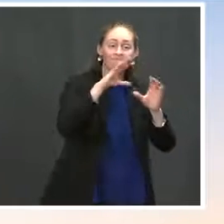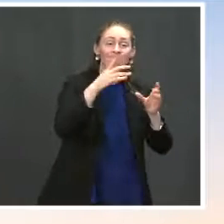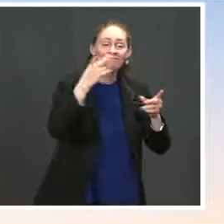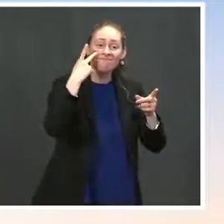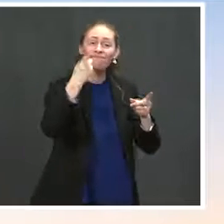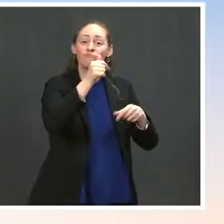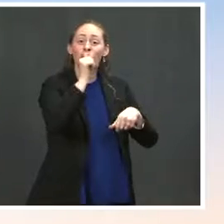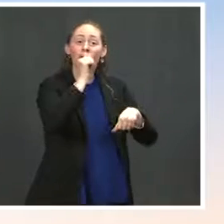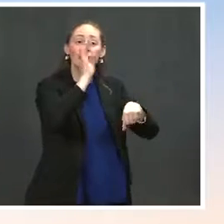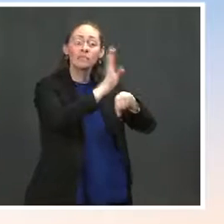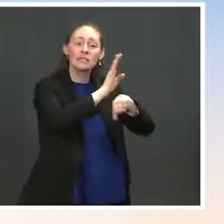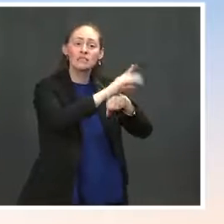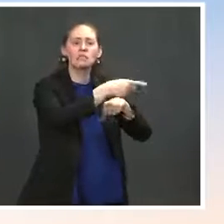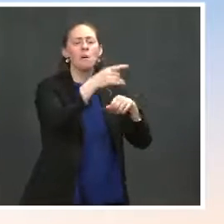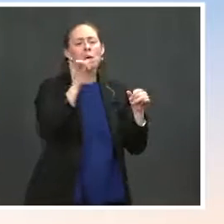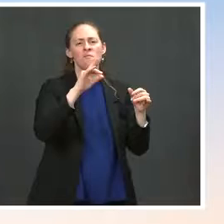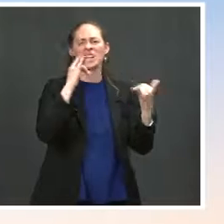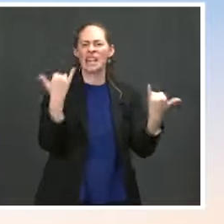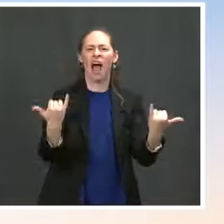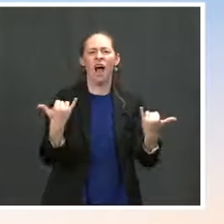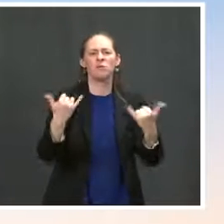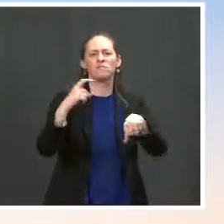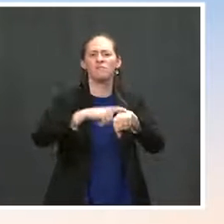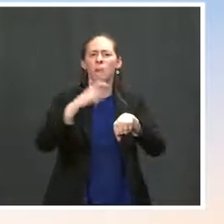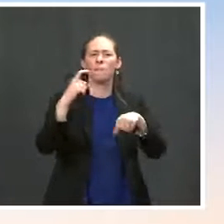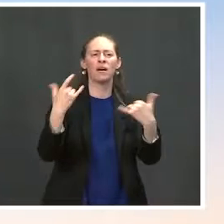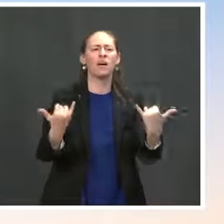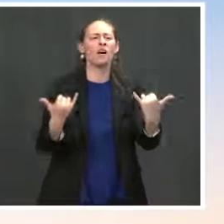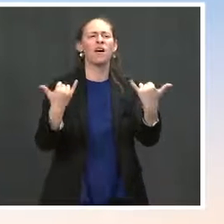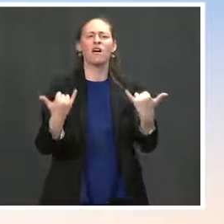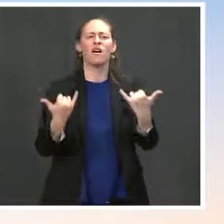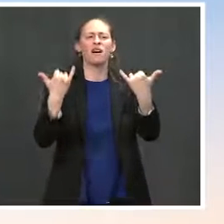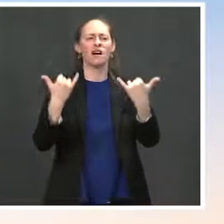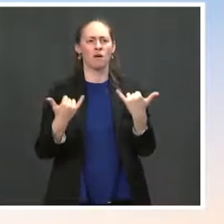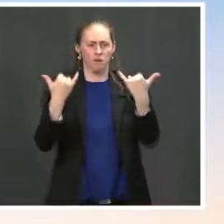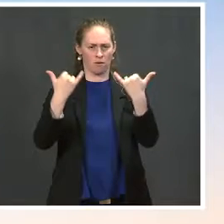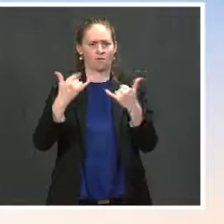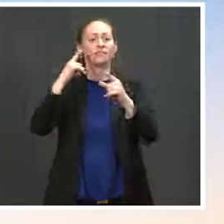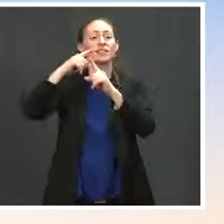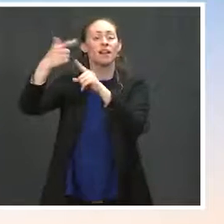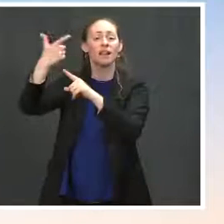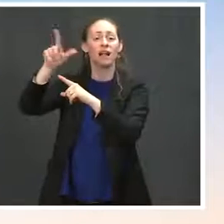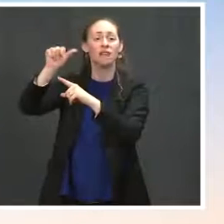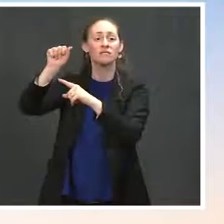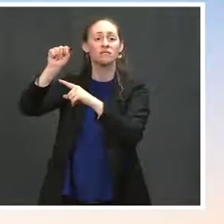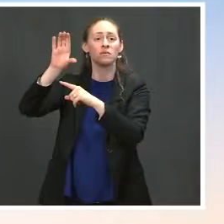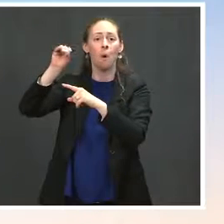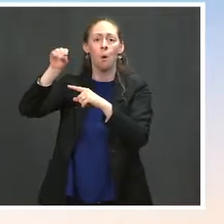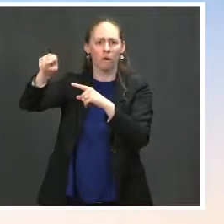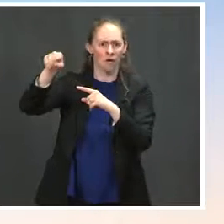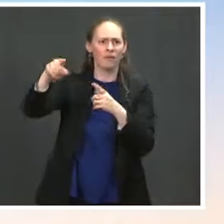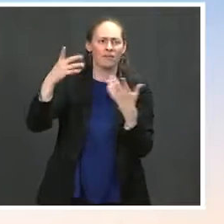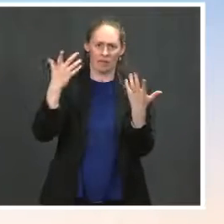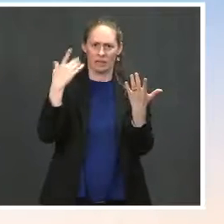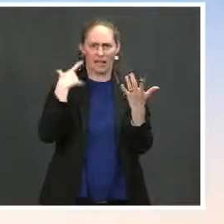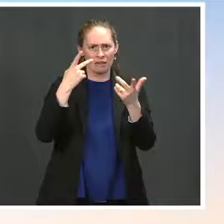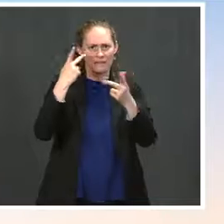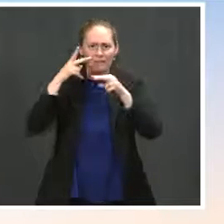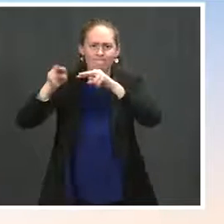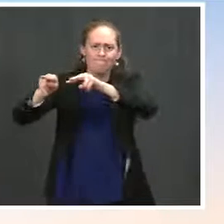moment is the moment heading to Glasgow where we need to get on track. As I said to you earlier,